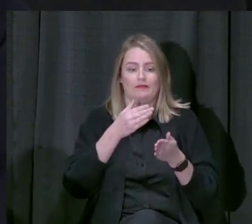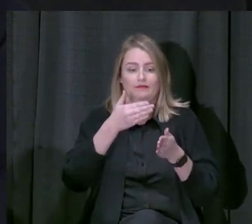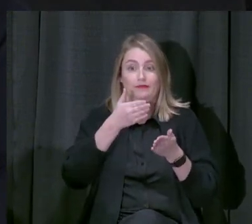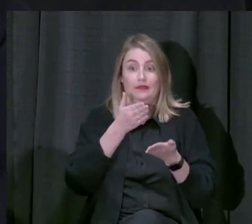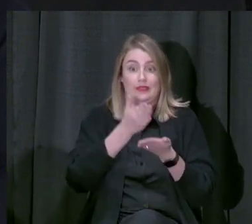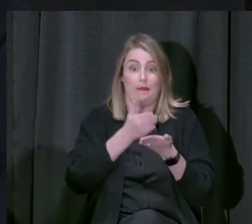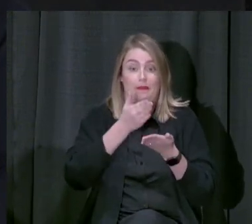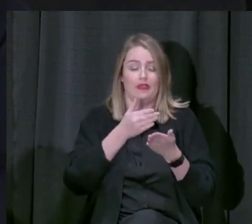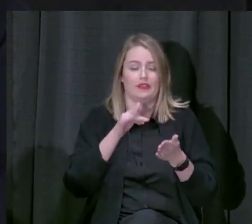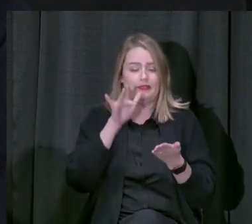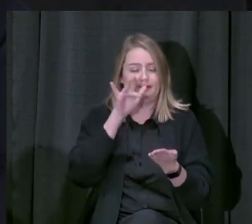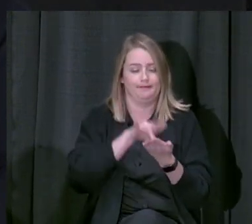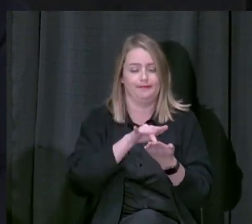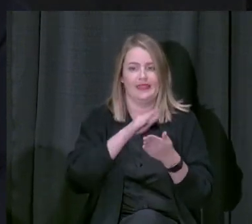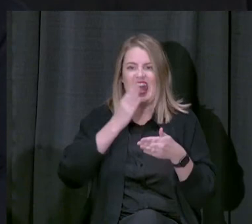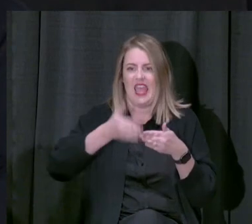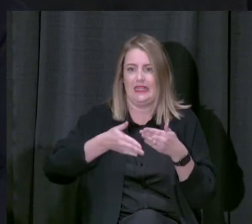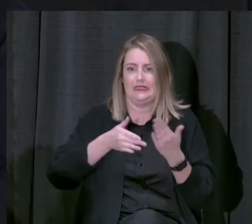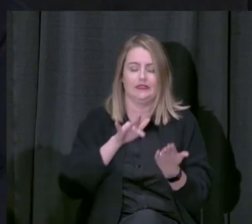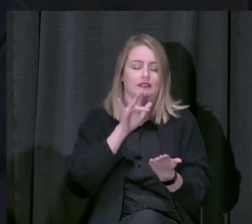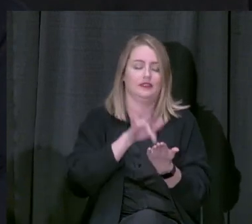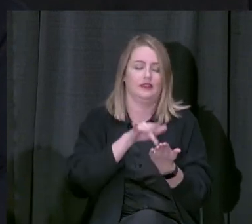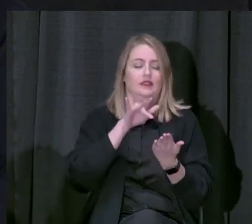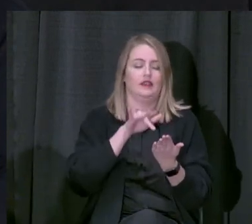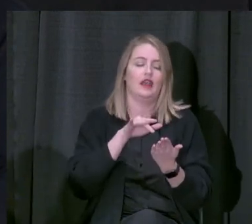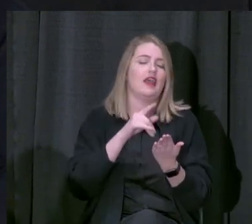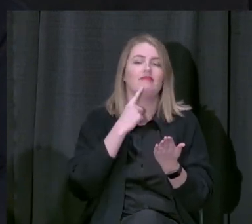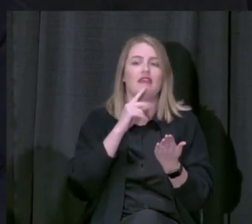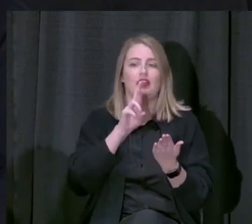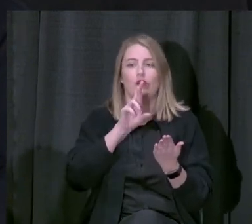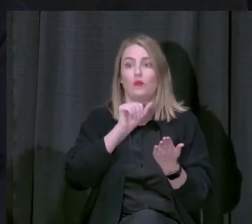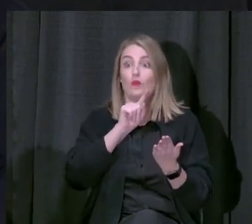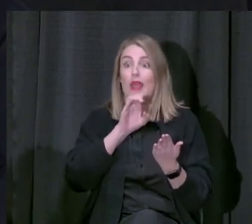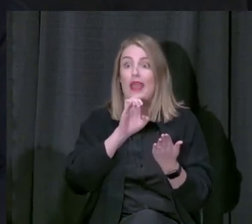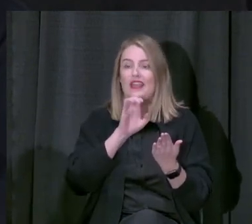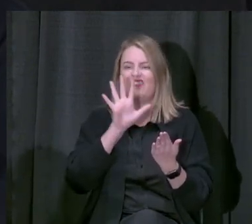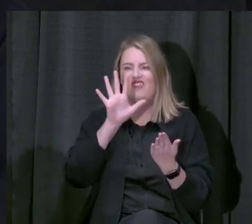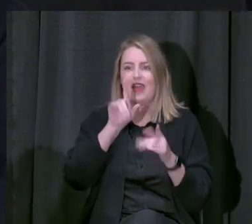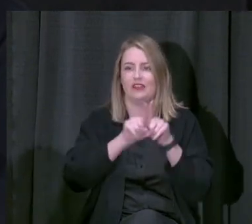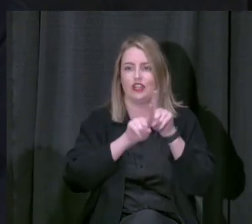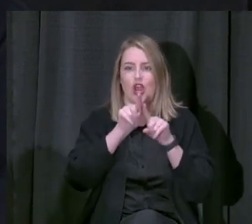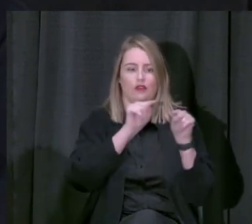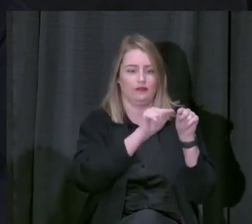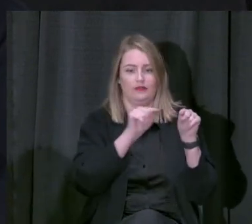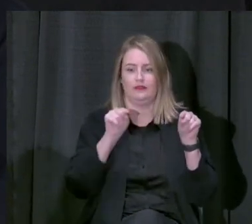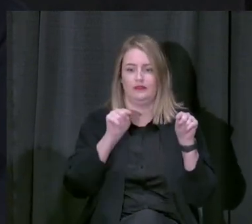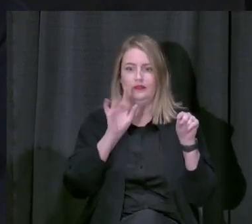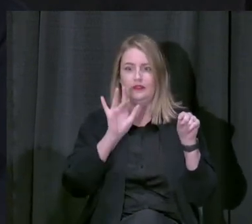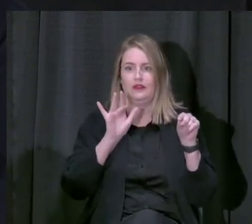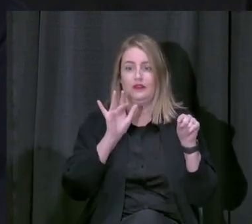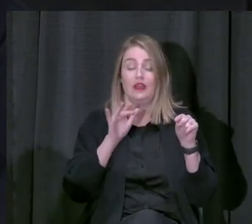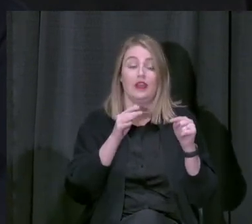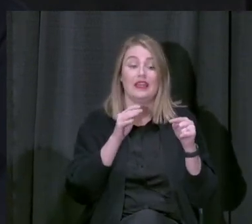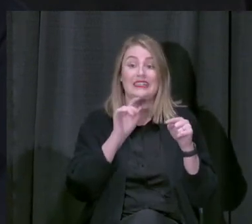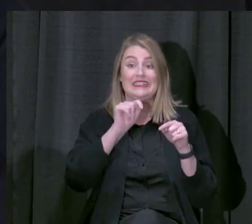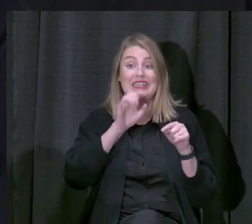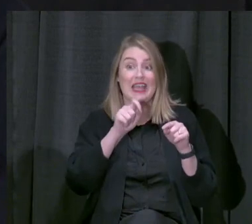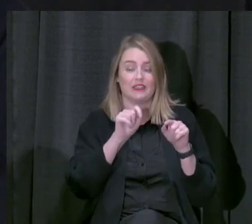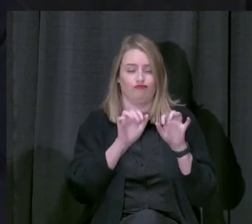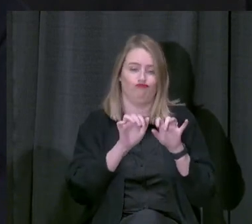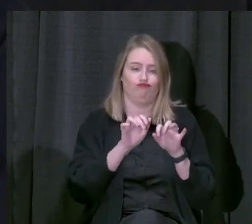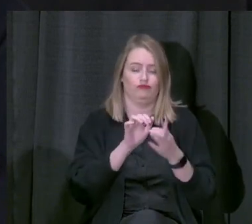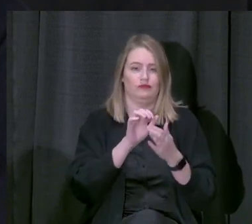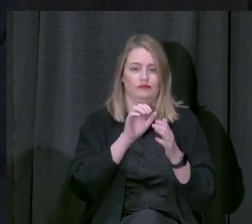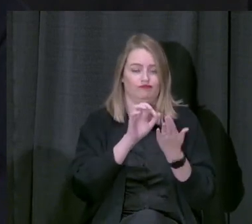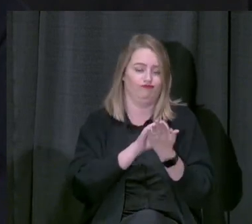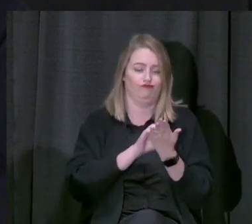and you tap on that, and then it asks you to rate it on a 5-star basis. There's room for text. And if